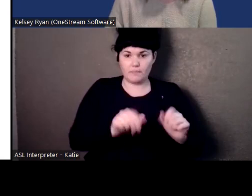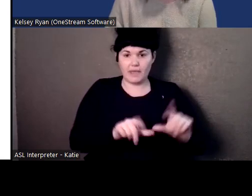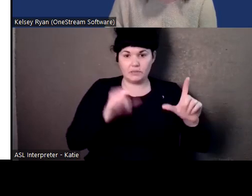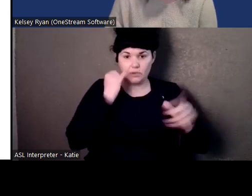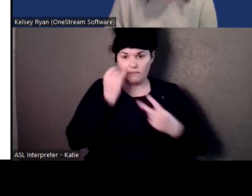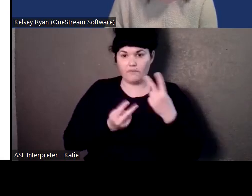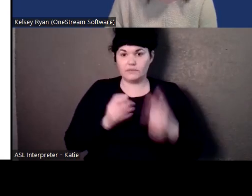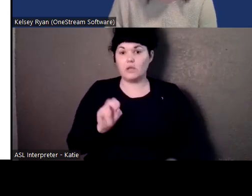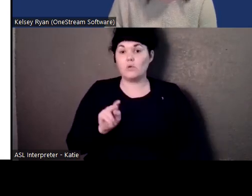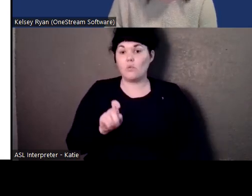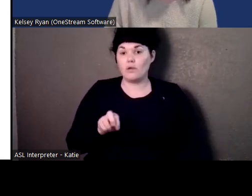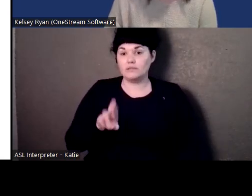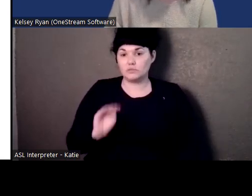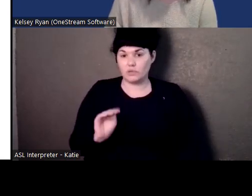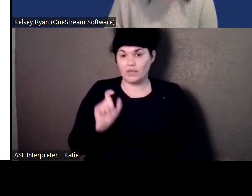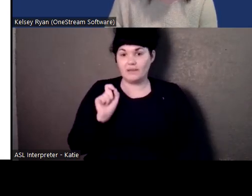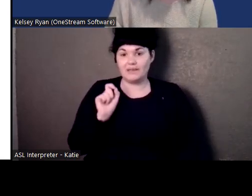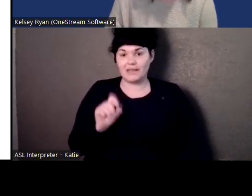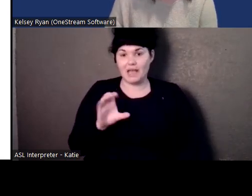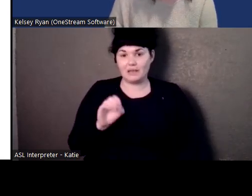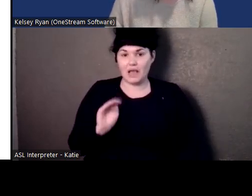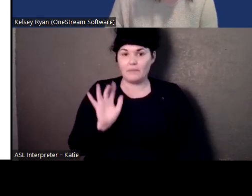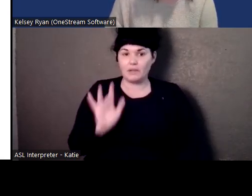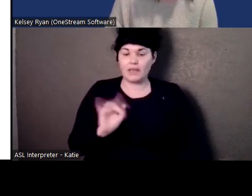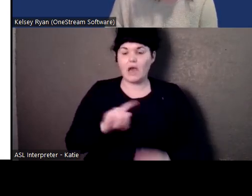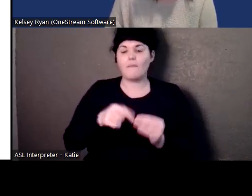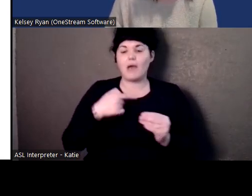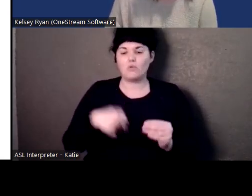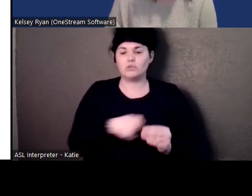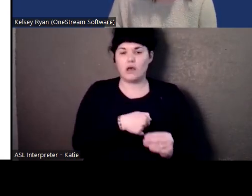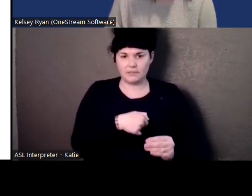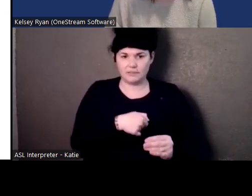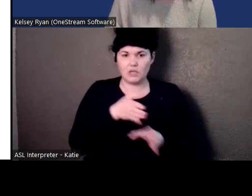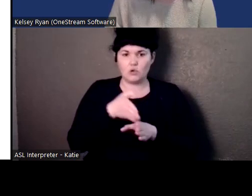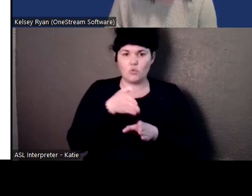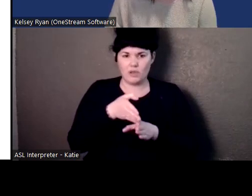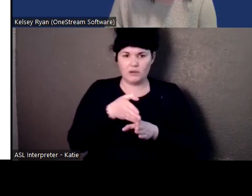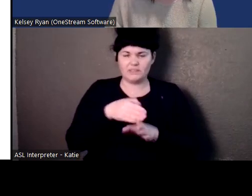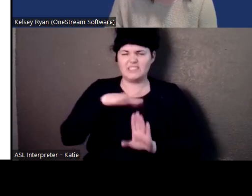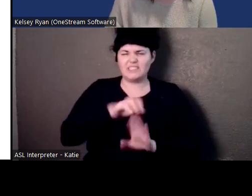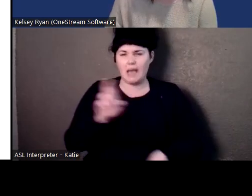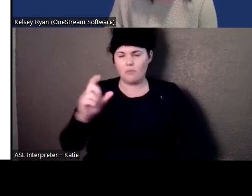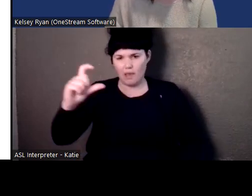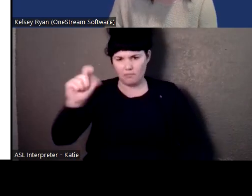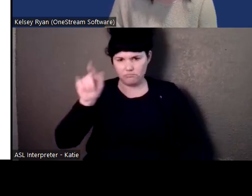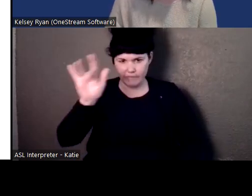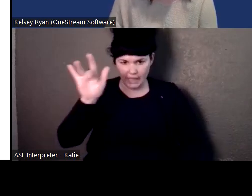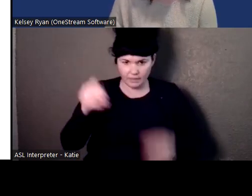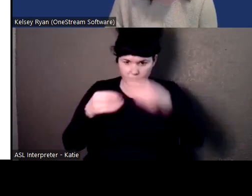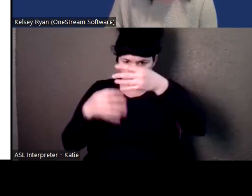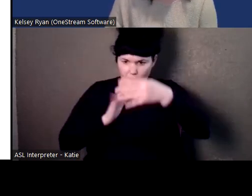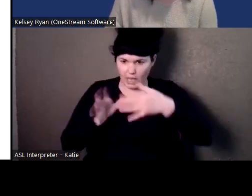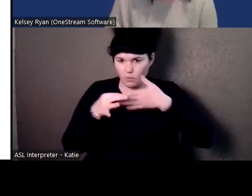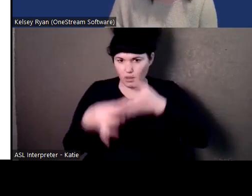onestream.com, just click on About Us and Careers on your top right, and you take you to the landing page